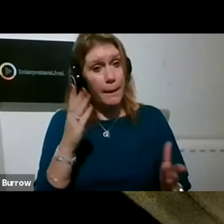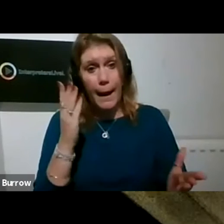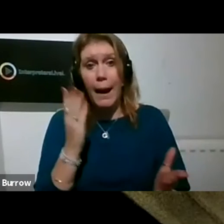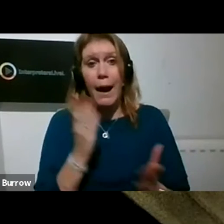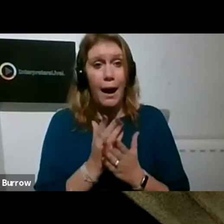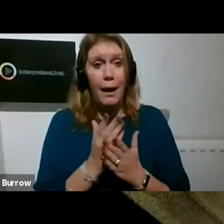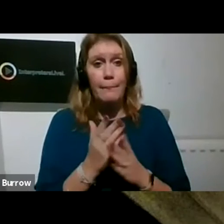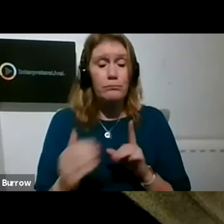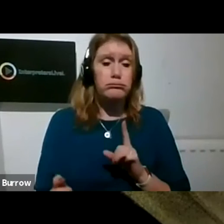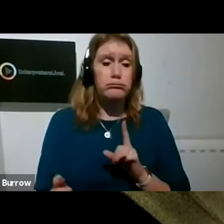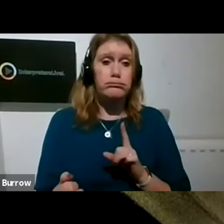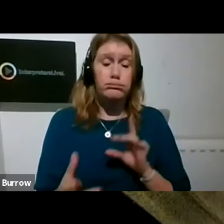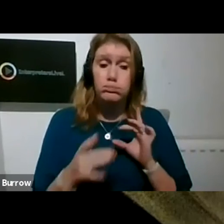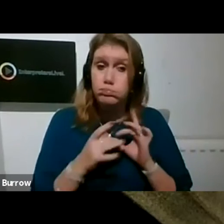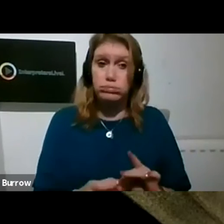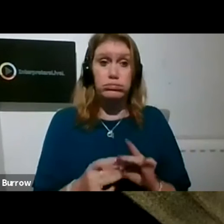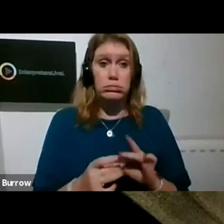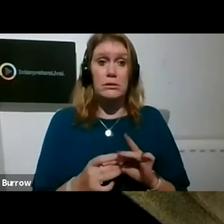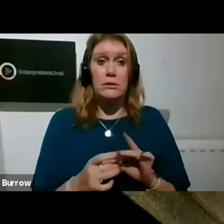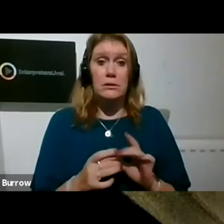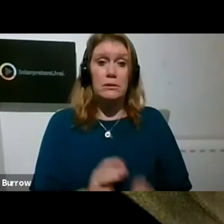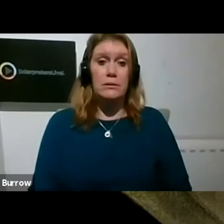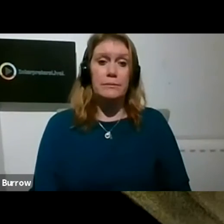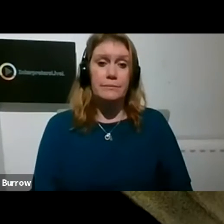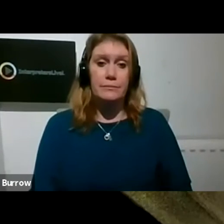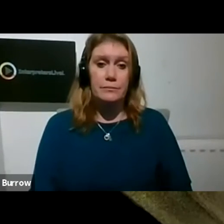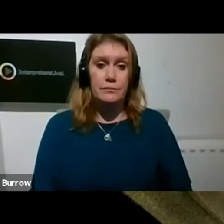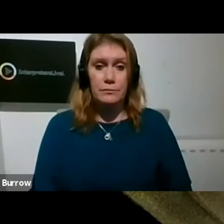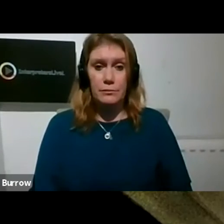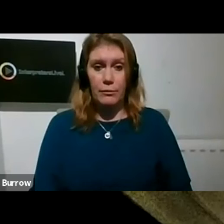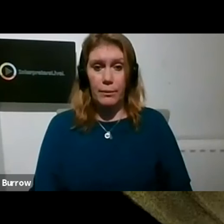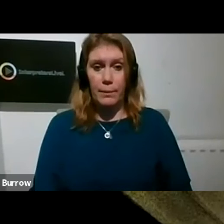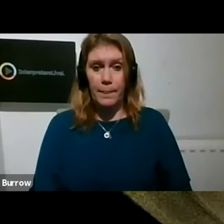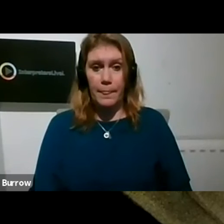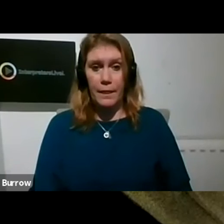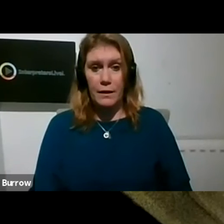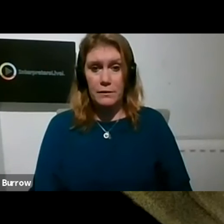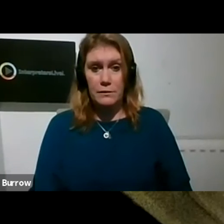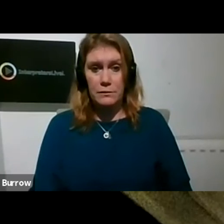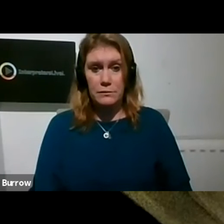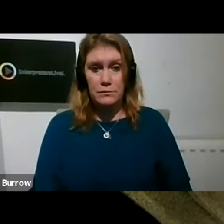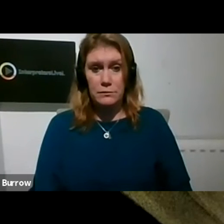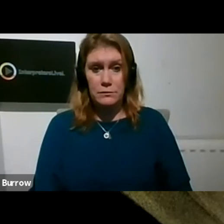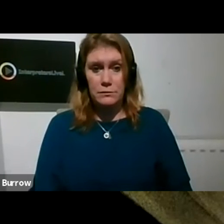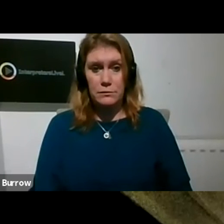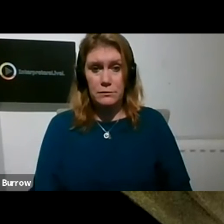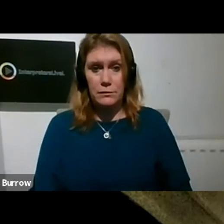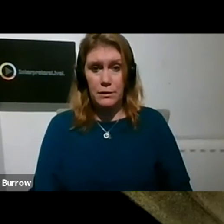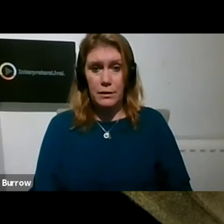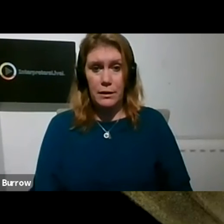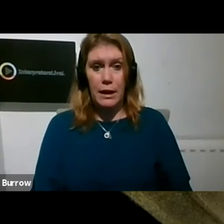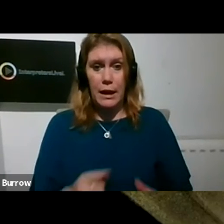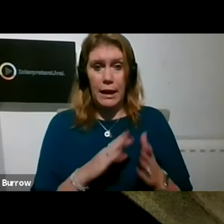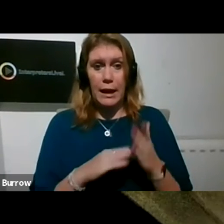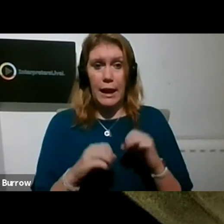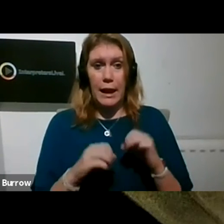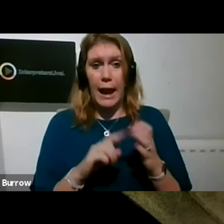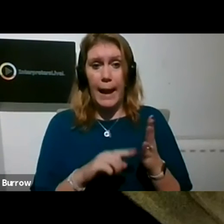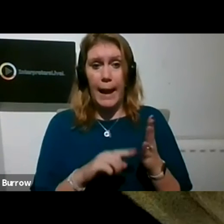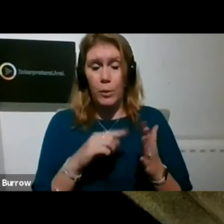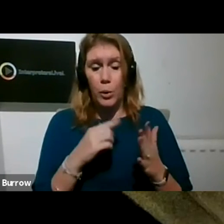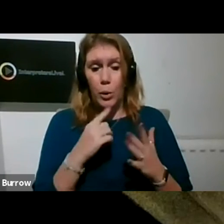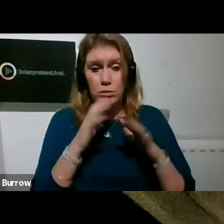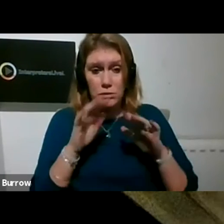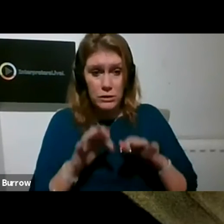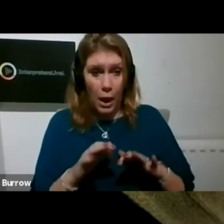today. And yeah, Margaret says, I was so impressed. Amble, for anybody who